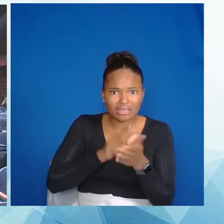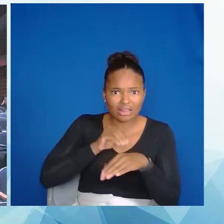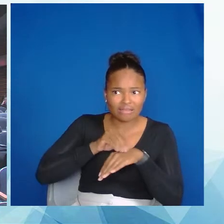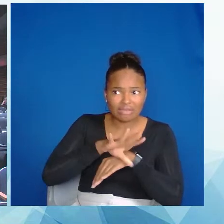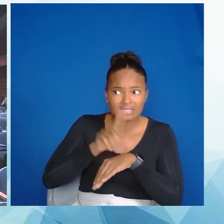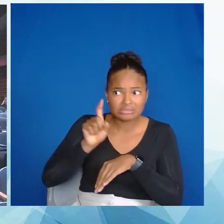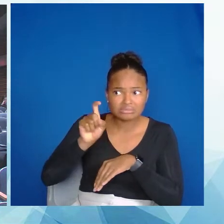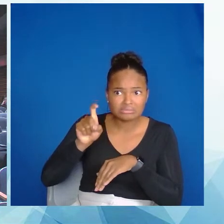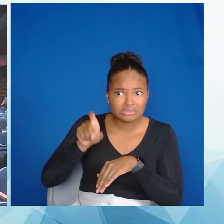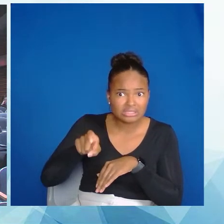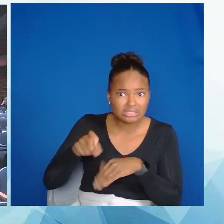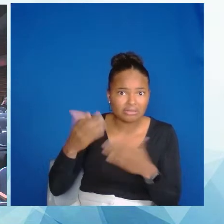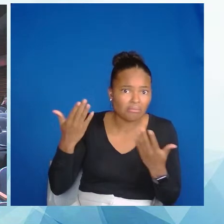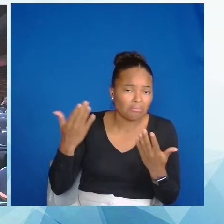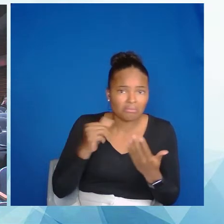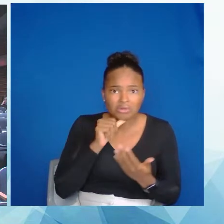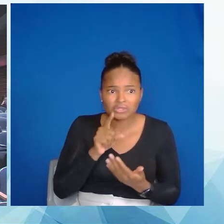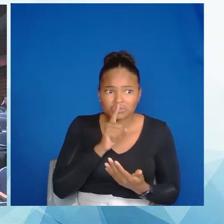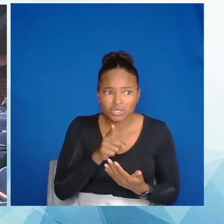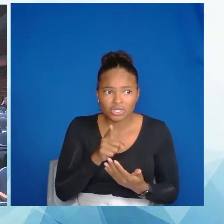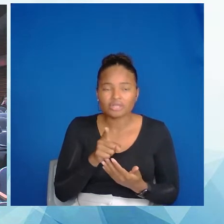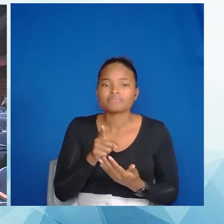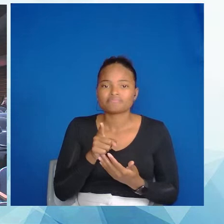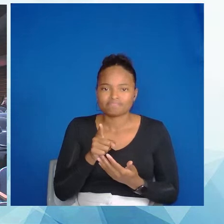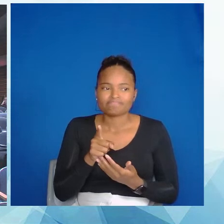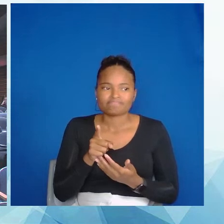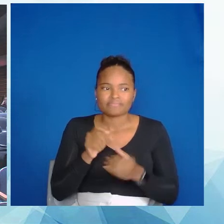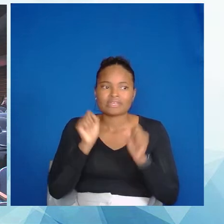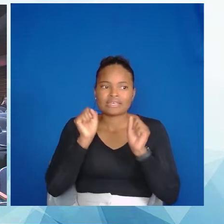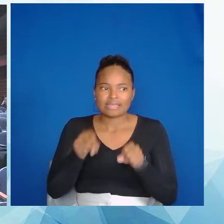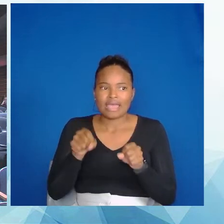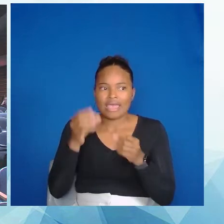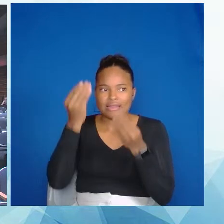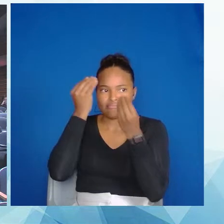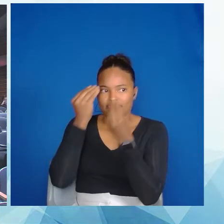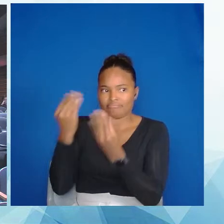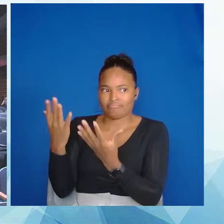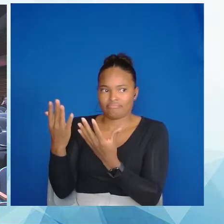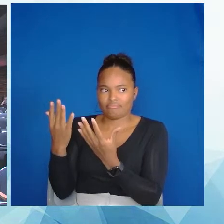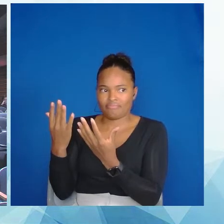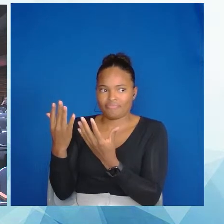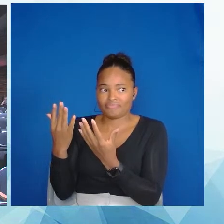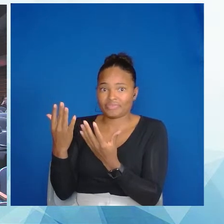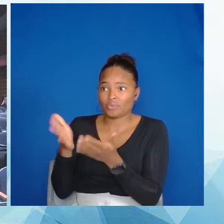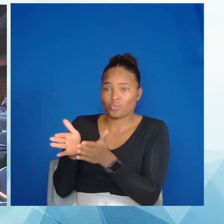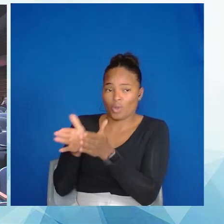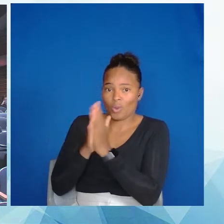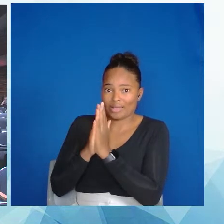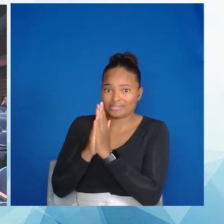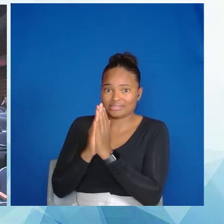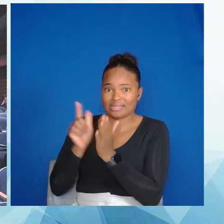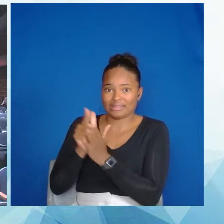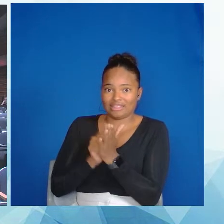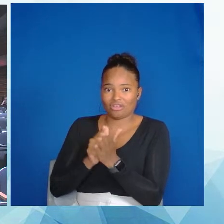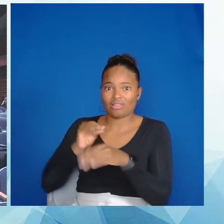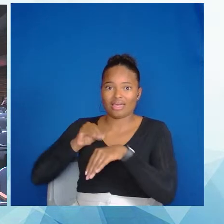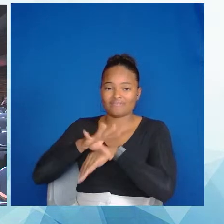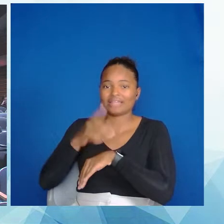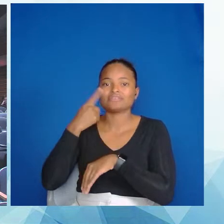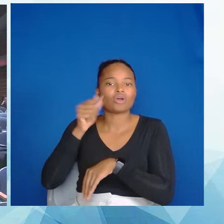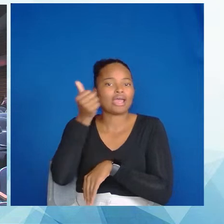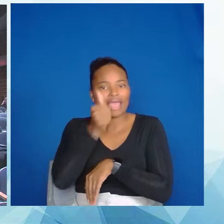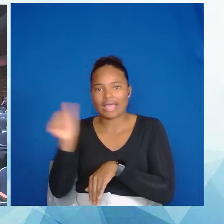open meeting law to put a notice in your notice section, and the board may request legal advice for any of the agendized